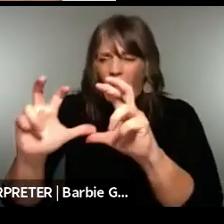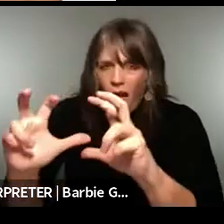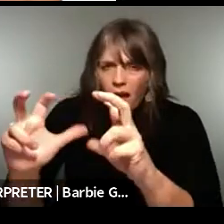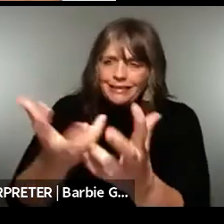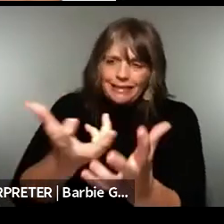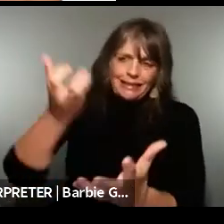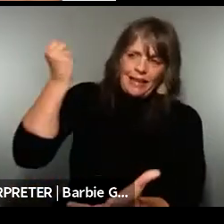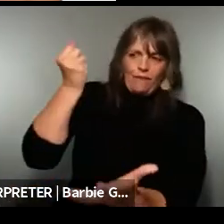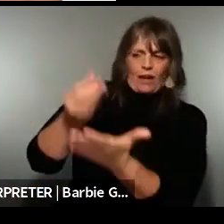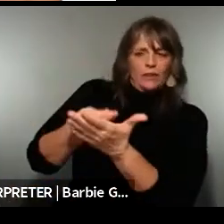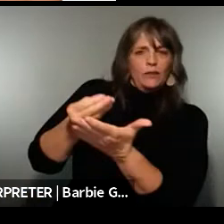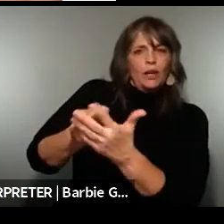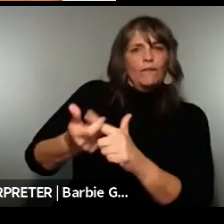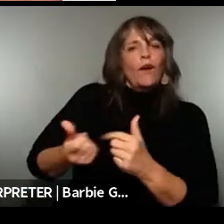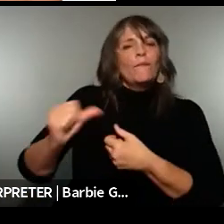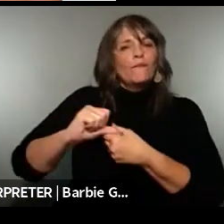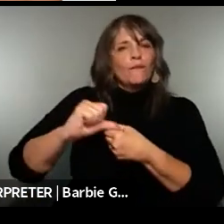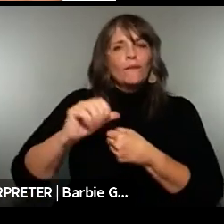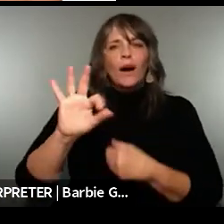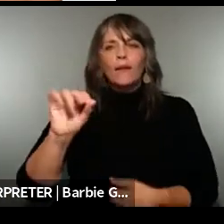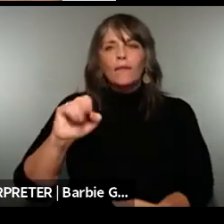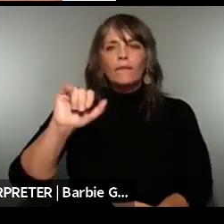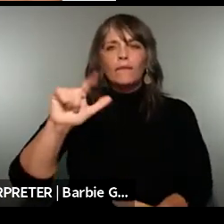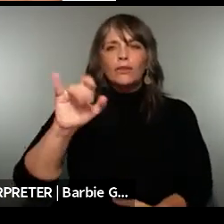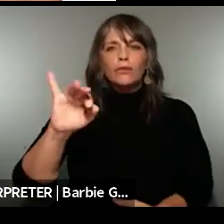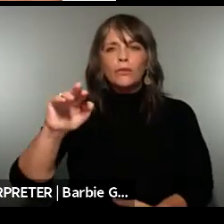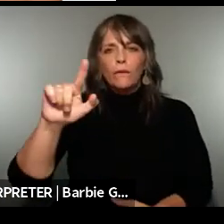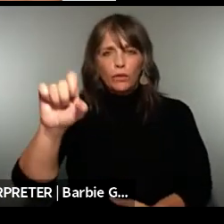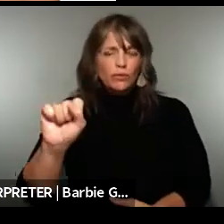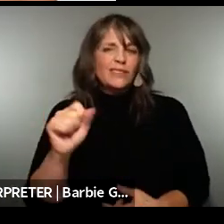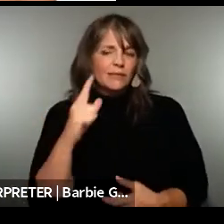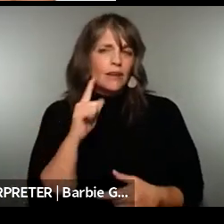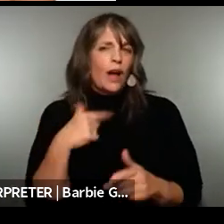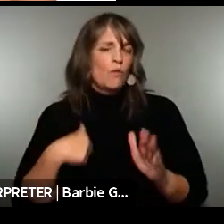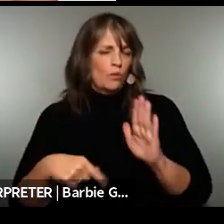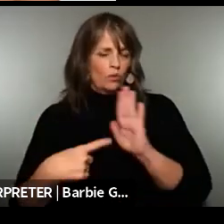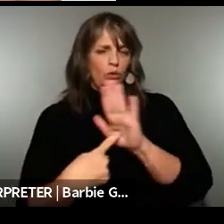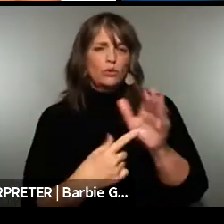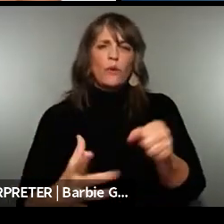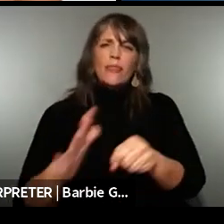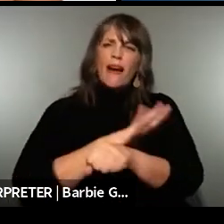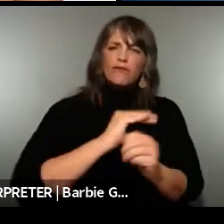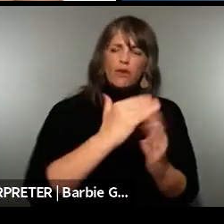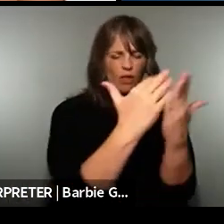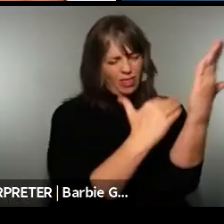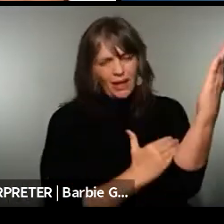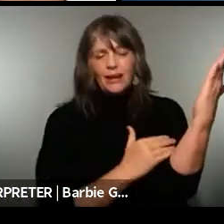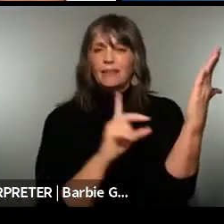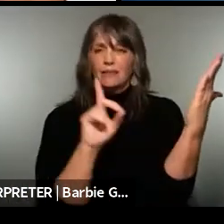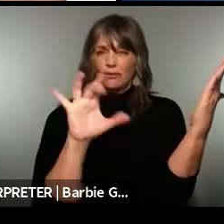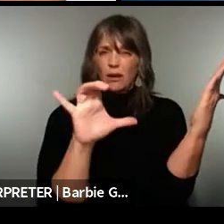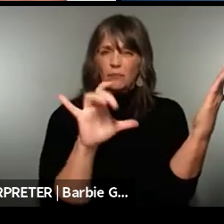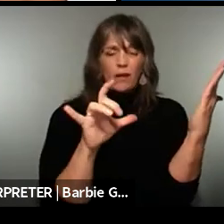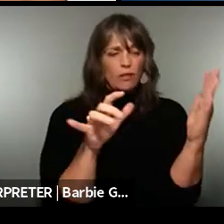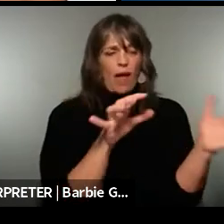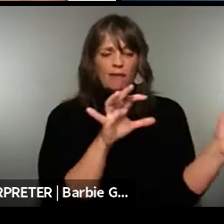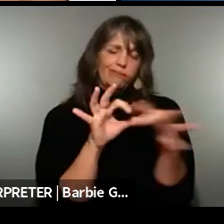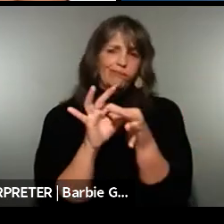immediate divestment from fossil fuels. And we will post a full link to the document in the chat now in case you haven't seen it. You can take a